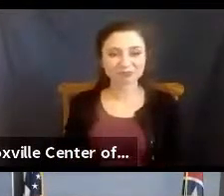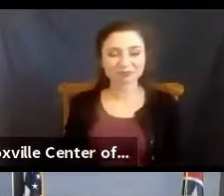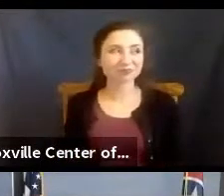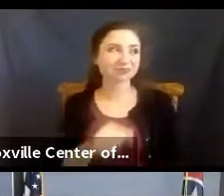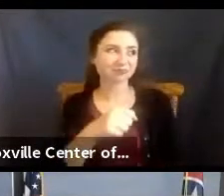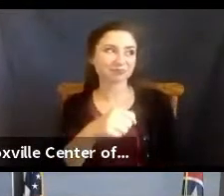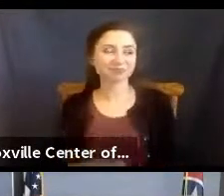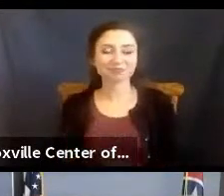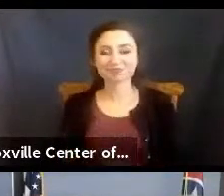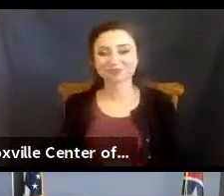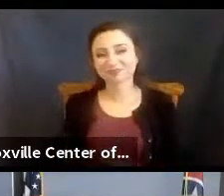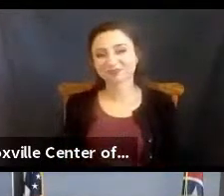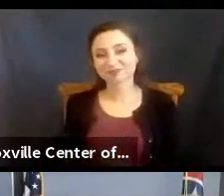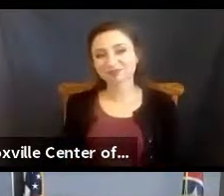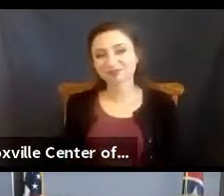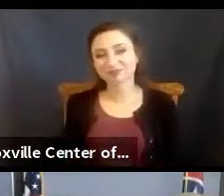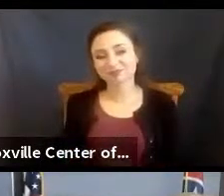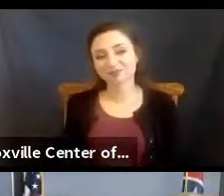ma'am.